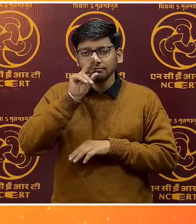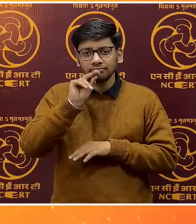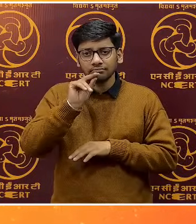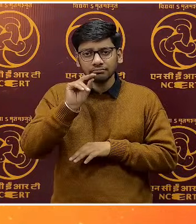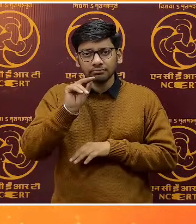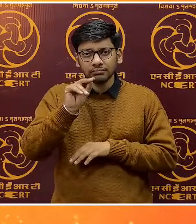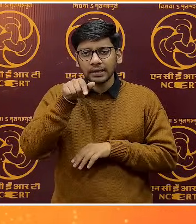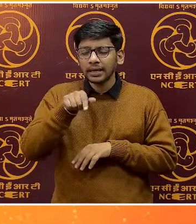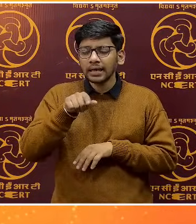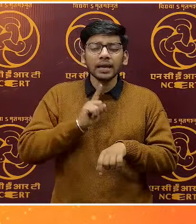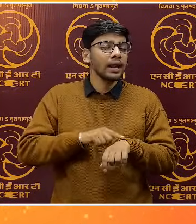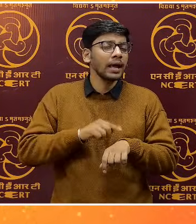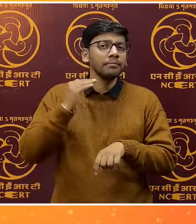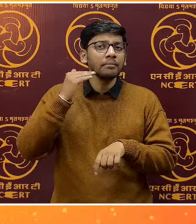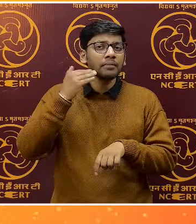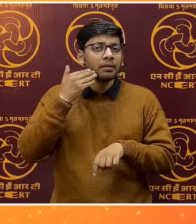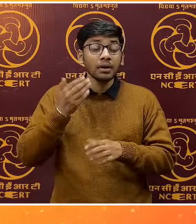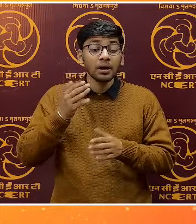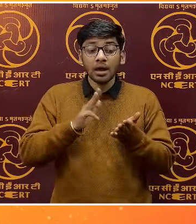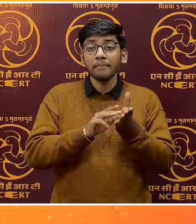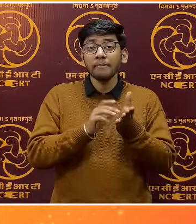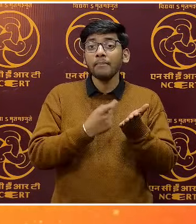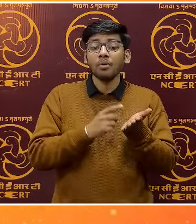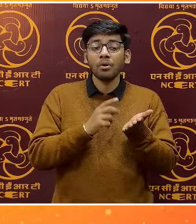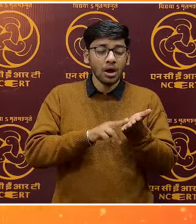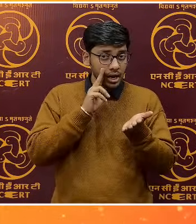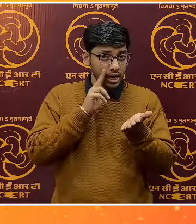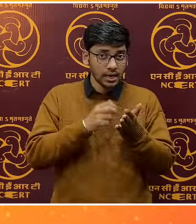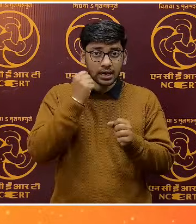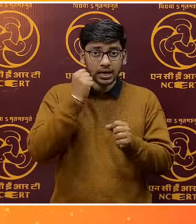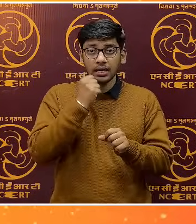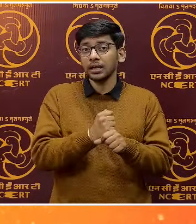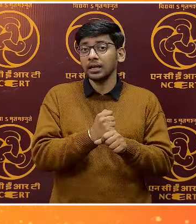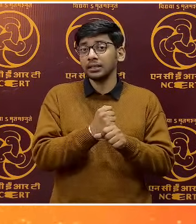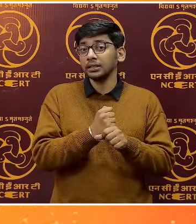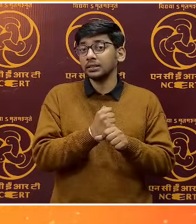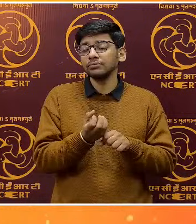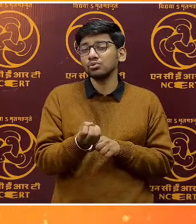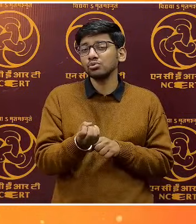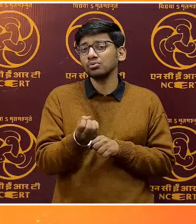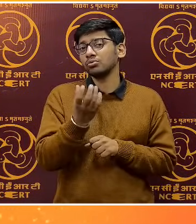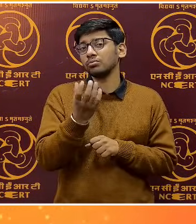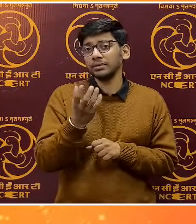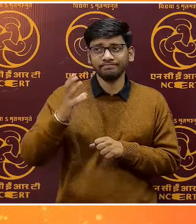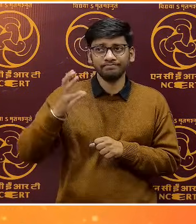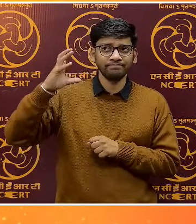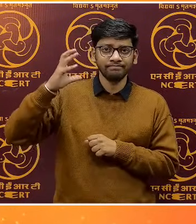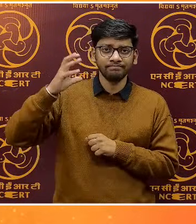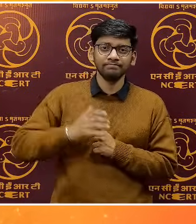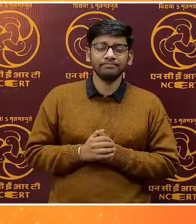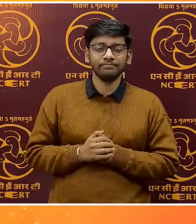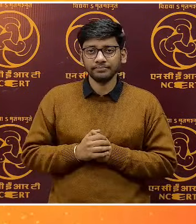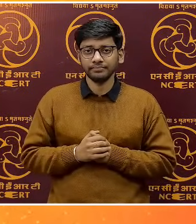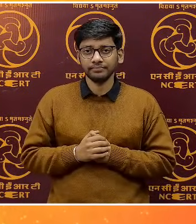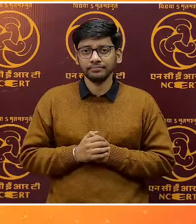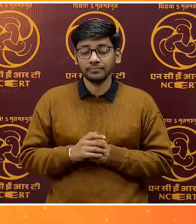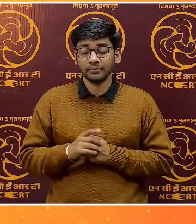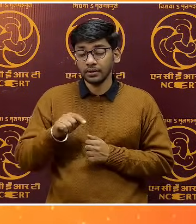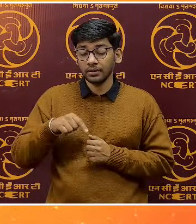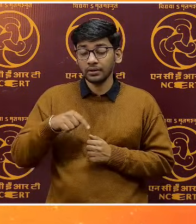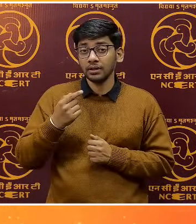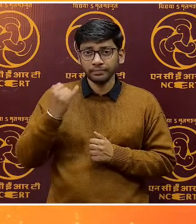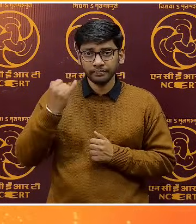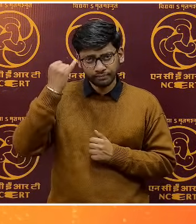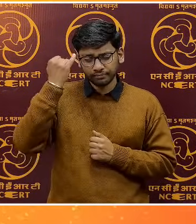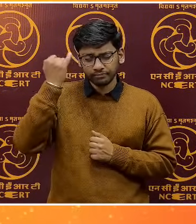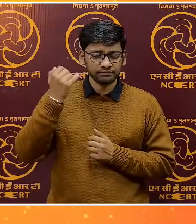That's definitely morning. Yes, so we will put this pin to the morning side, right? Okay, next hint I will give